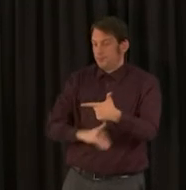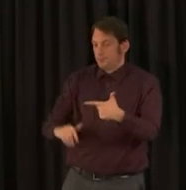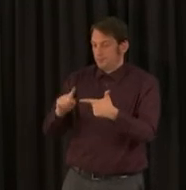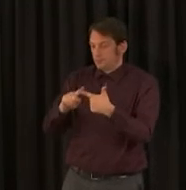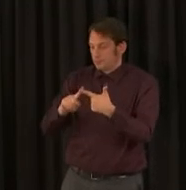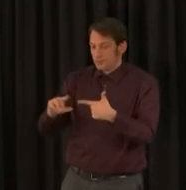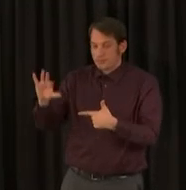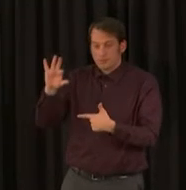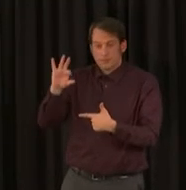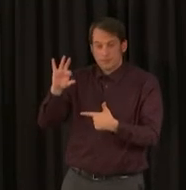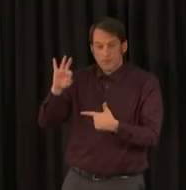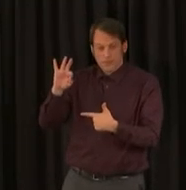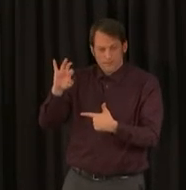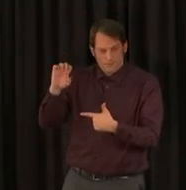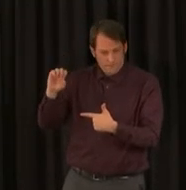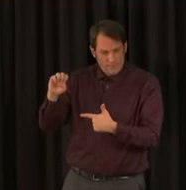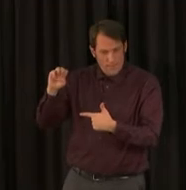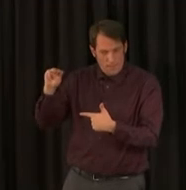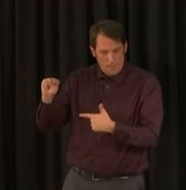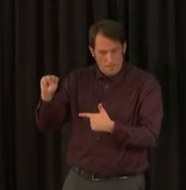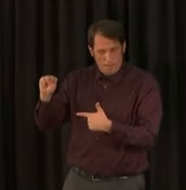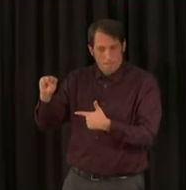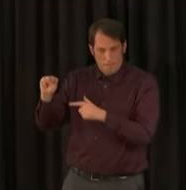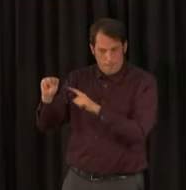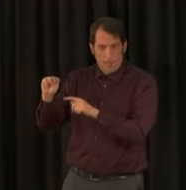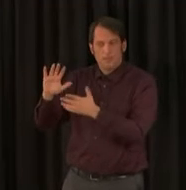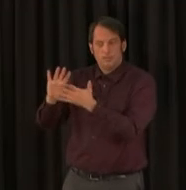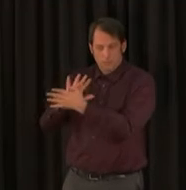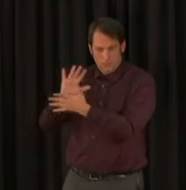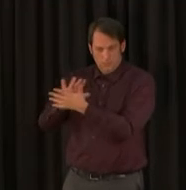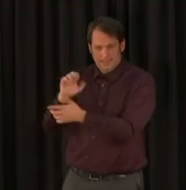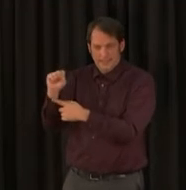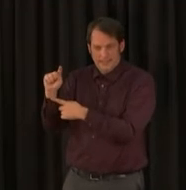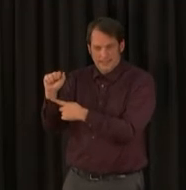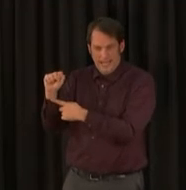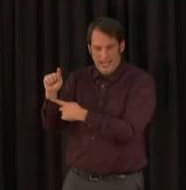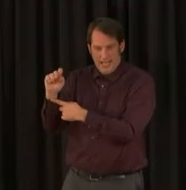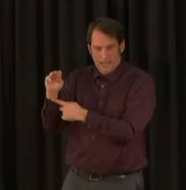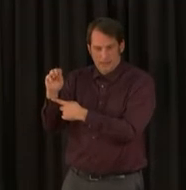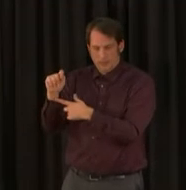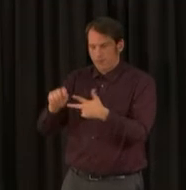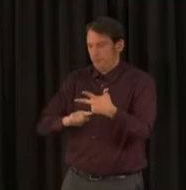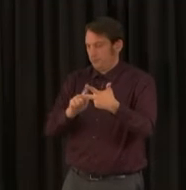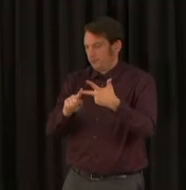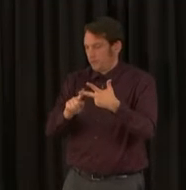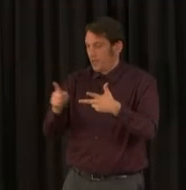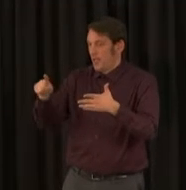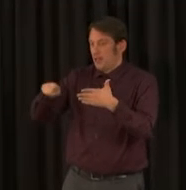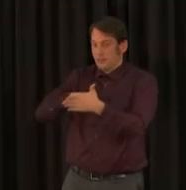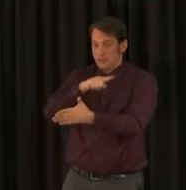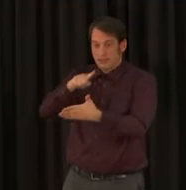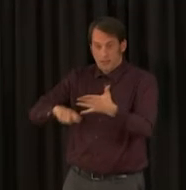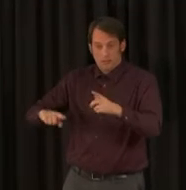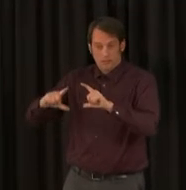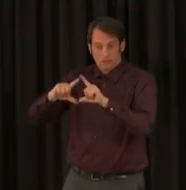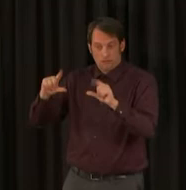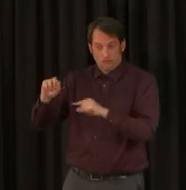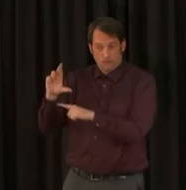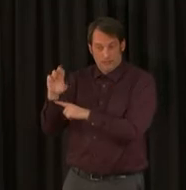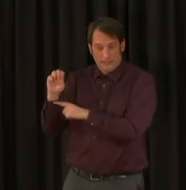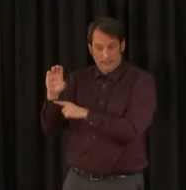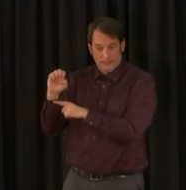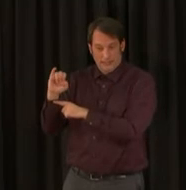the canceled checks. You're going to have the invoices for all the expenses, okay, that you use for